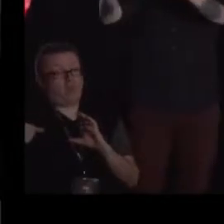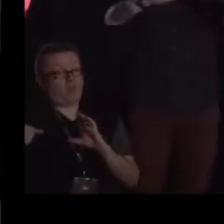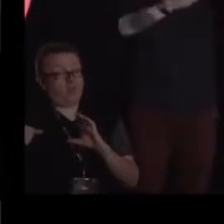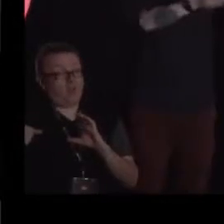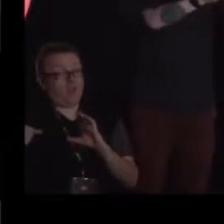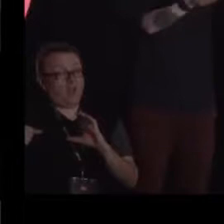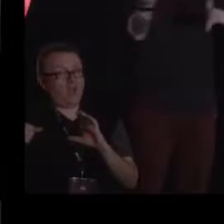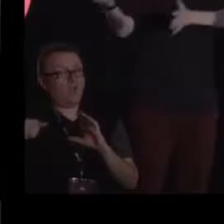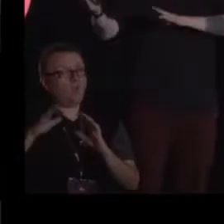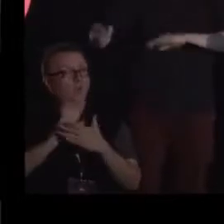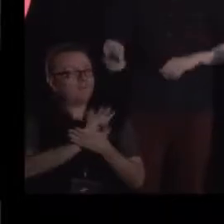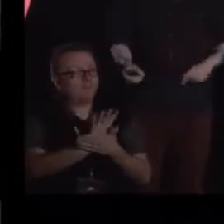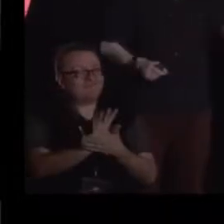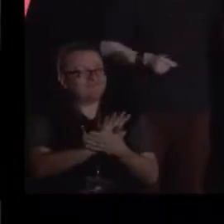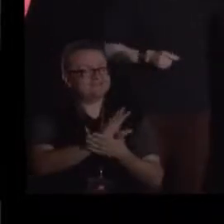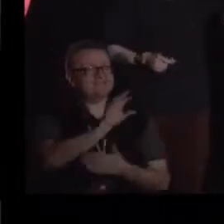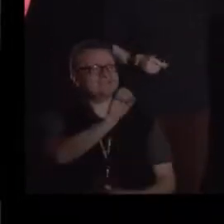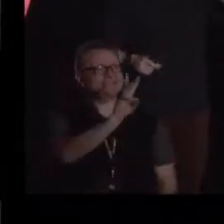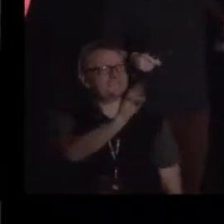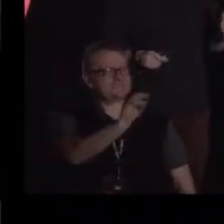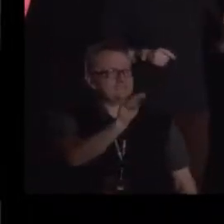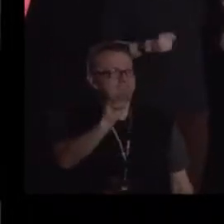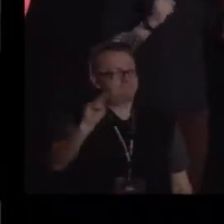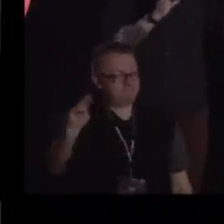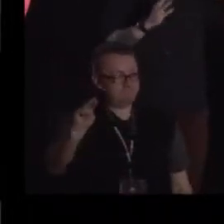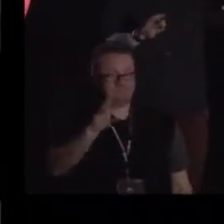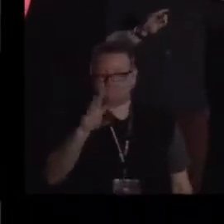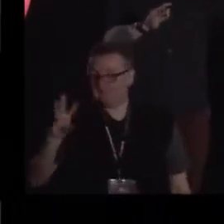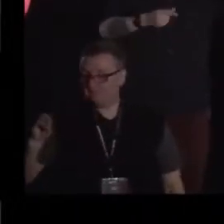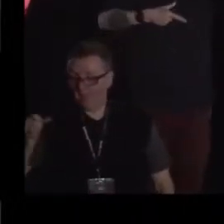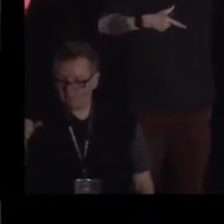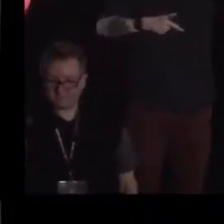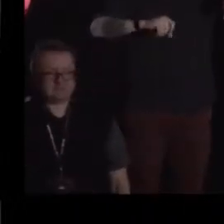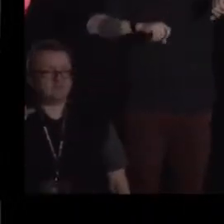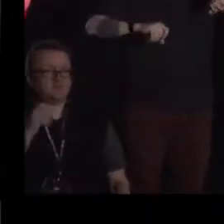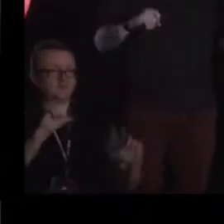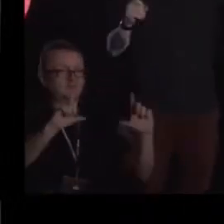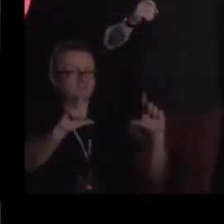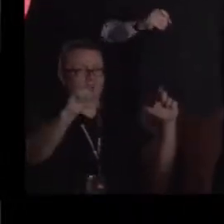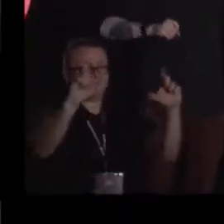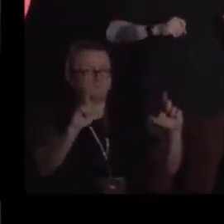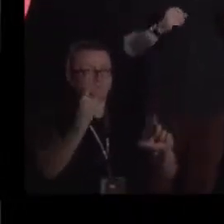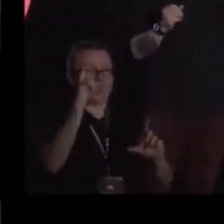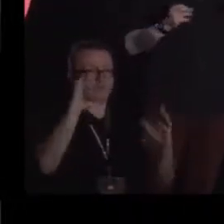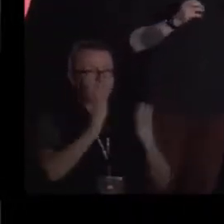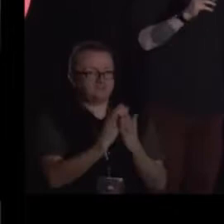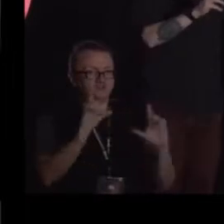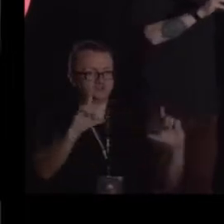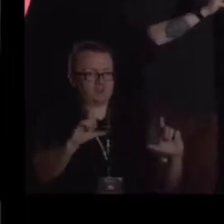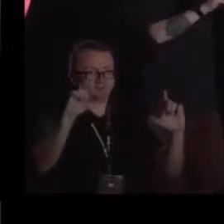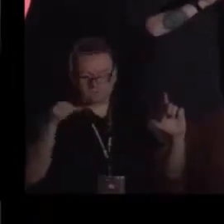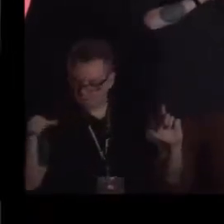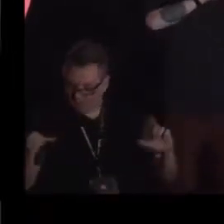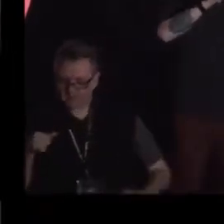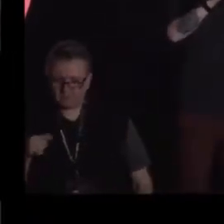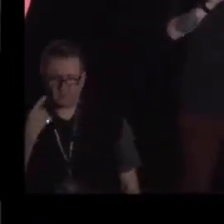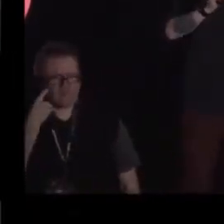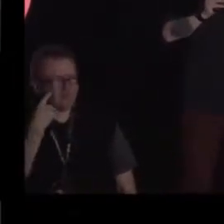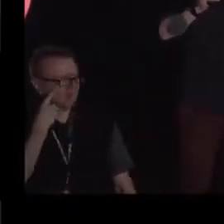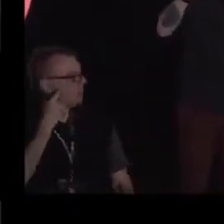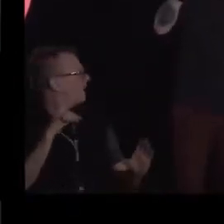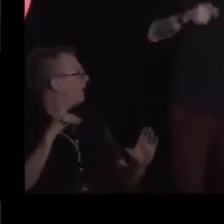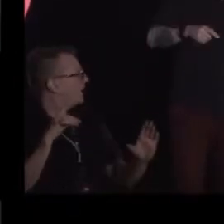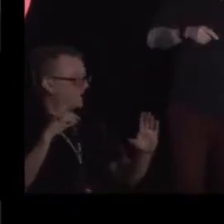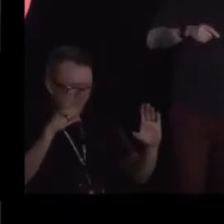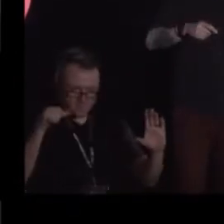would make movies, it would film on 60mm. But if you just pressed it once, it would take a single still image. And so they sort of realised if they just then,